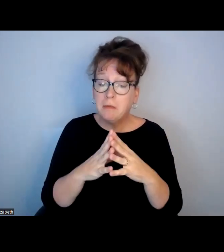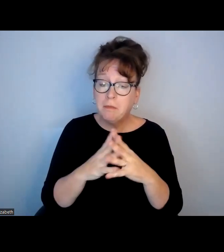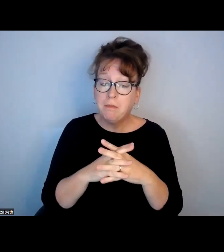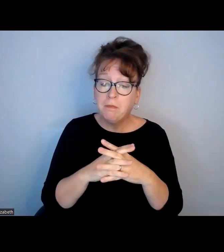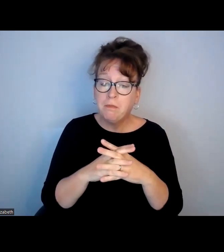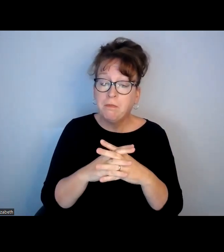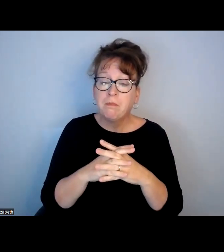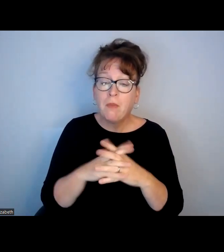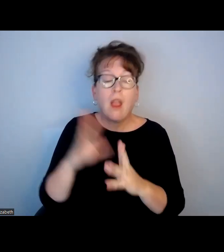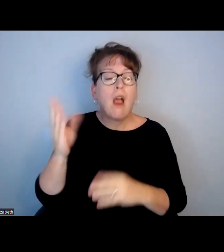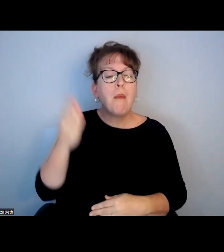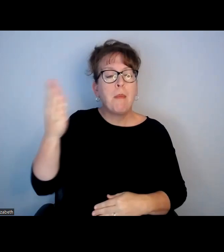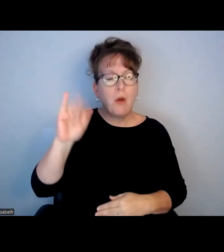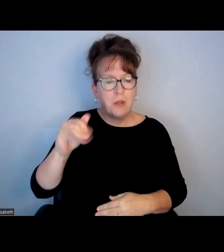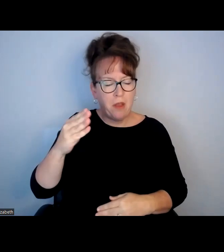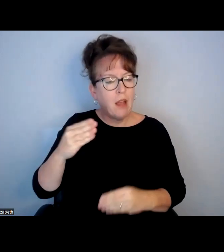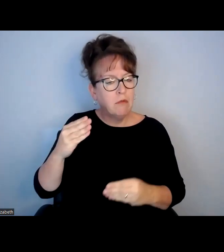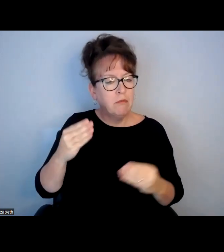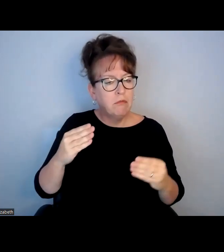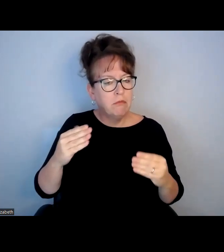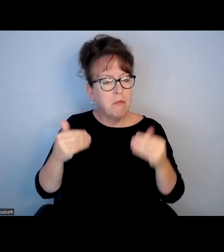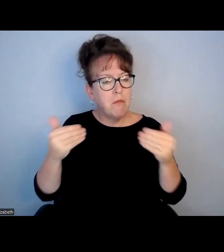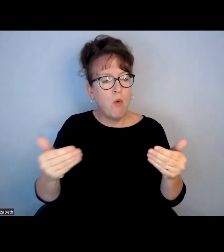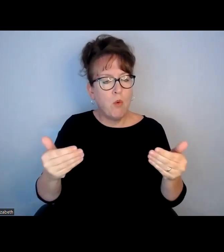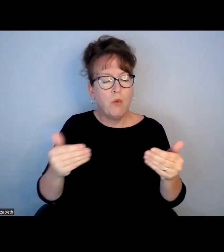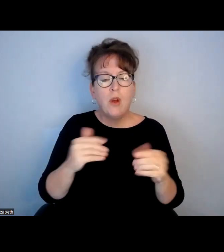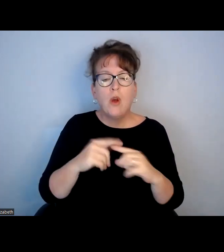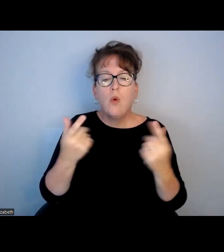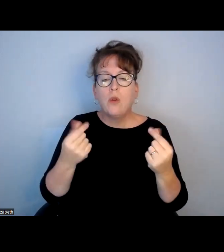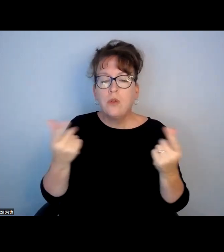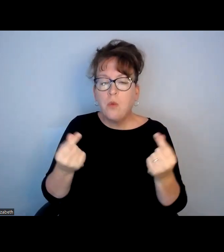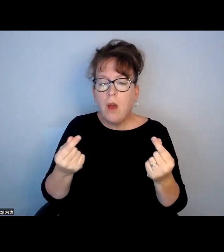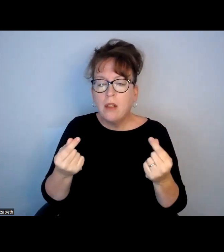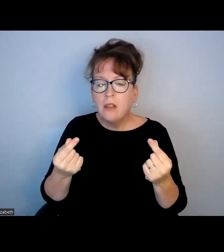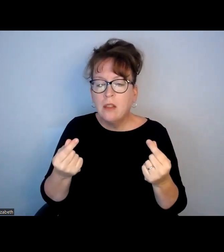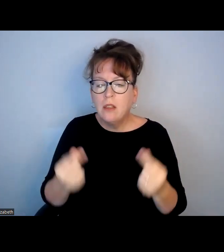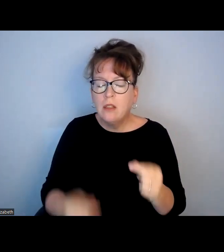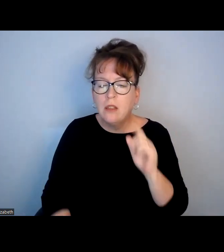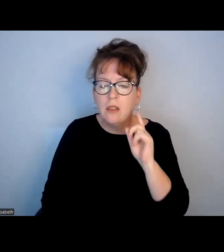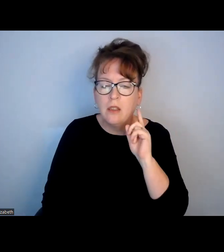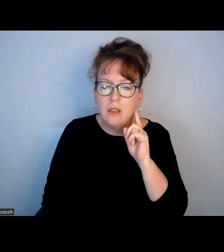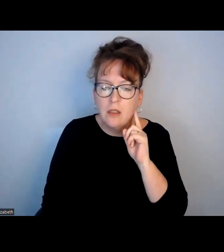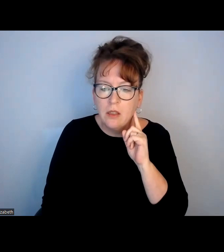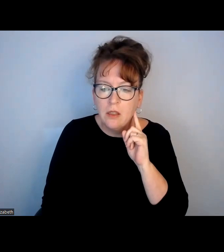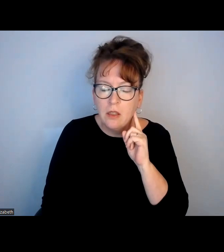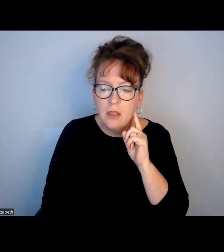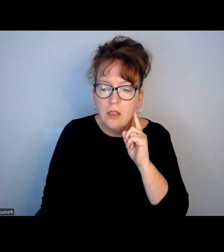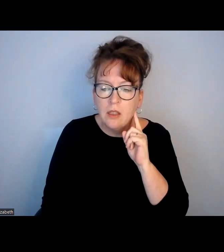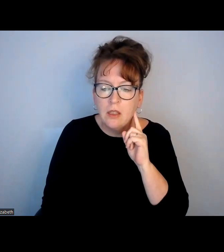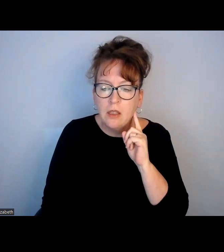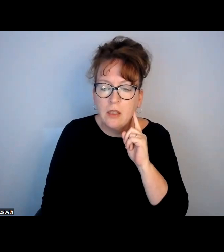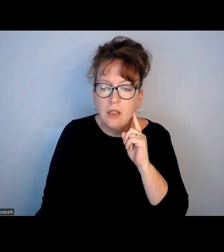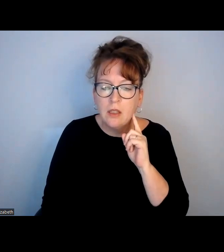that was advanced was to create a consolidated one-stop shop permitting process that would be